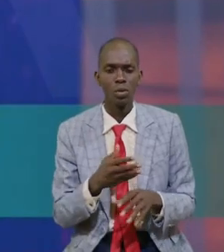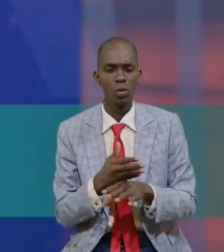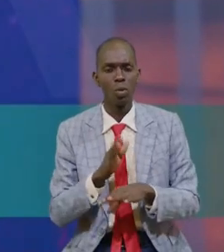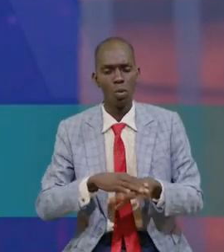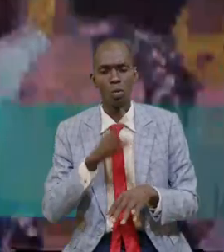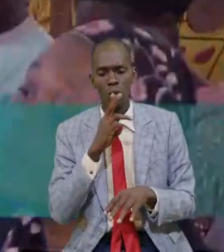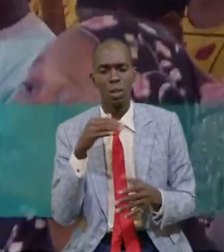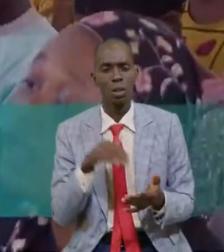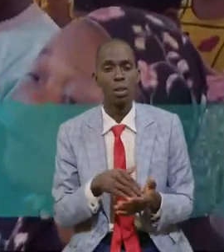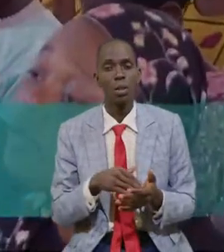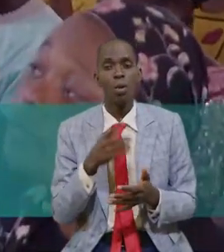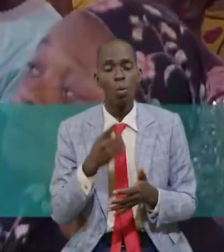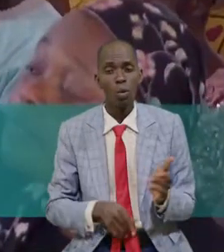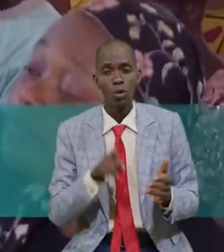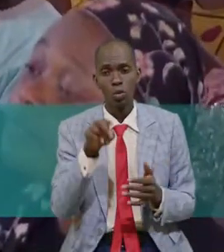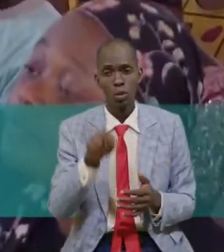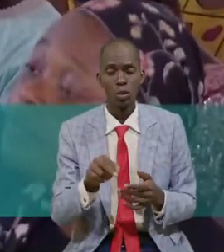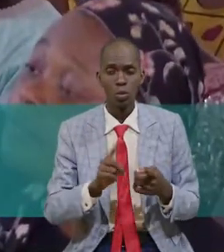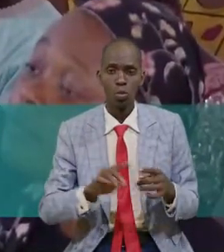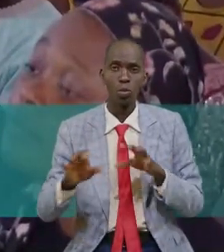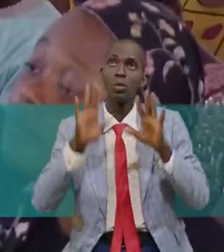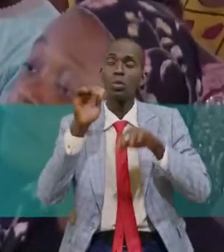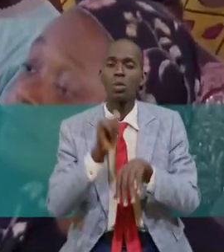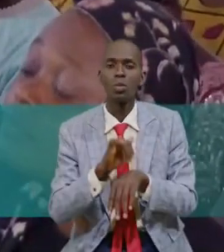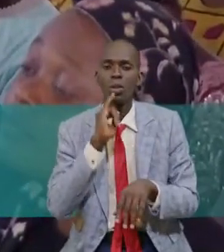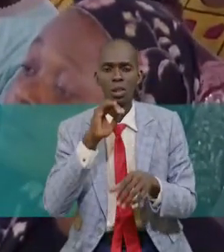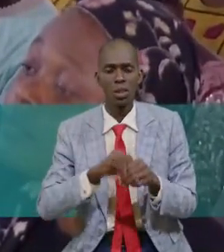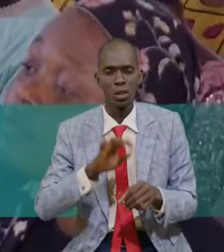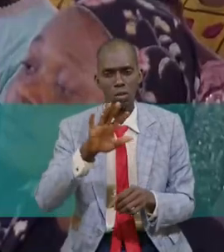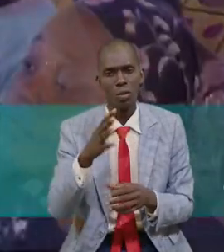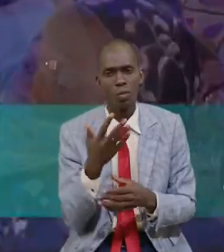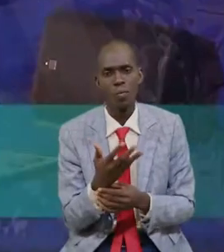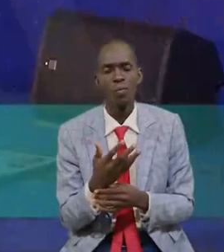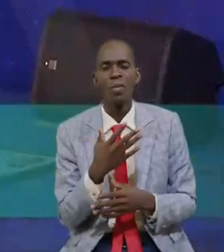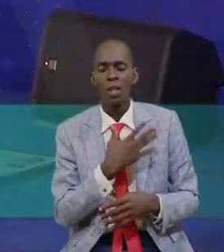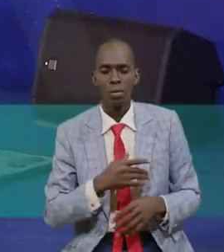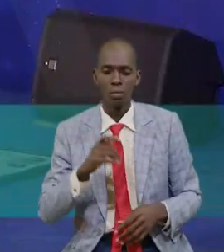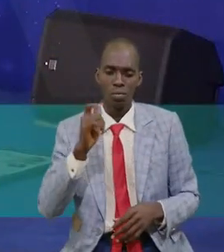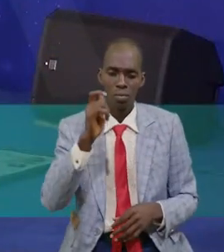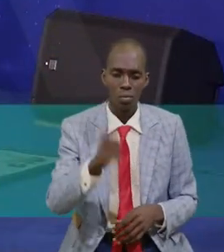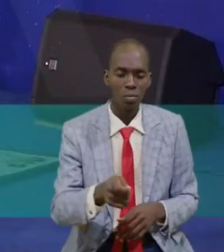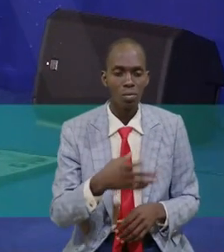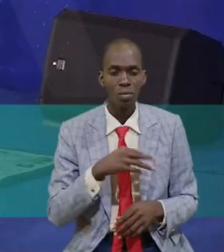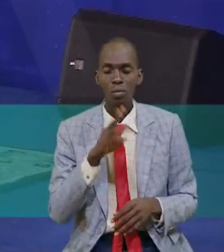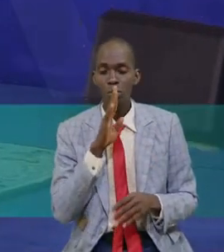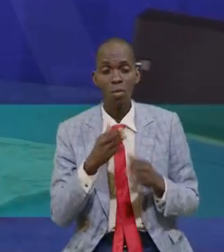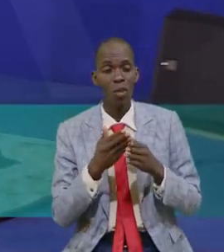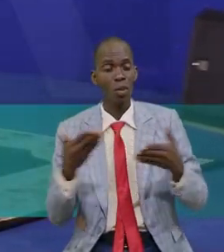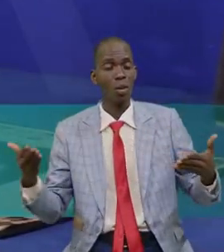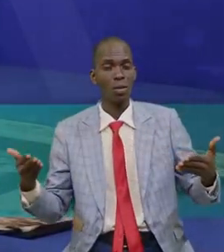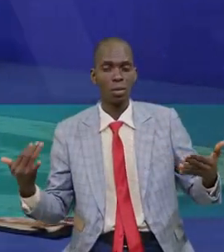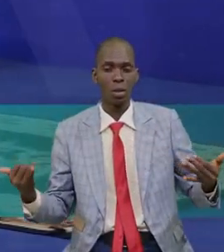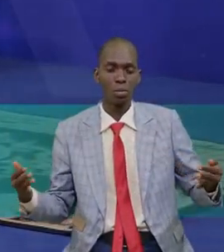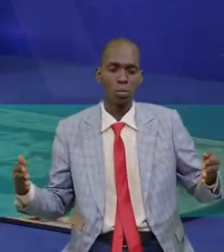perform a miracle. He said, the rod and the water closed up on them. They sang.